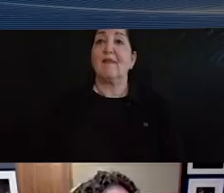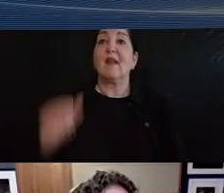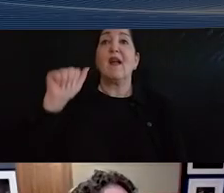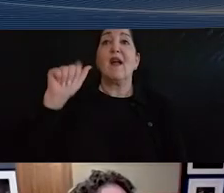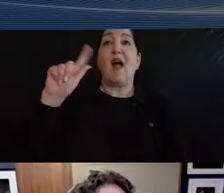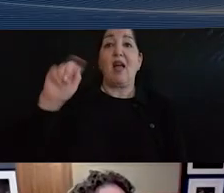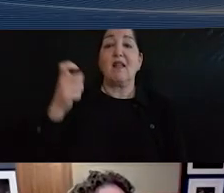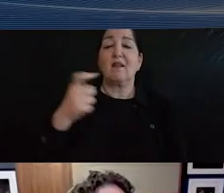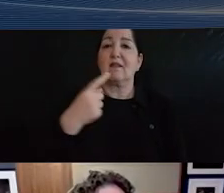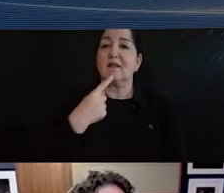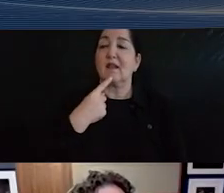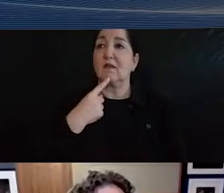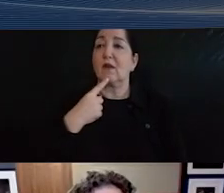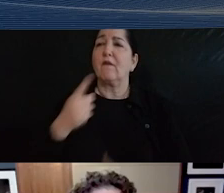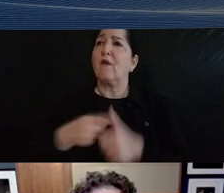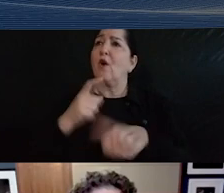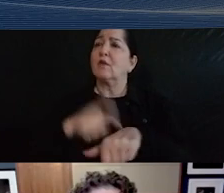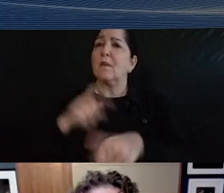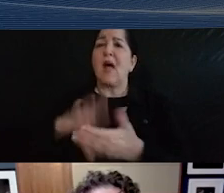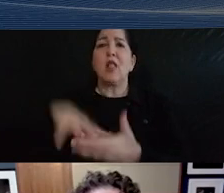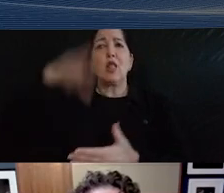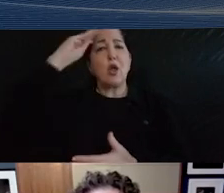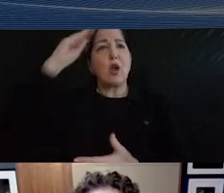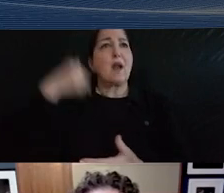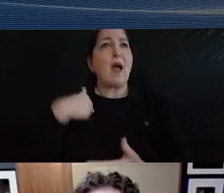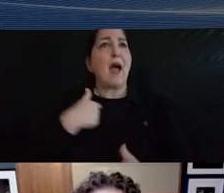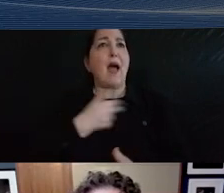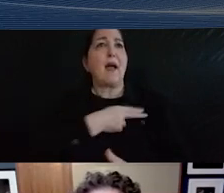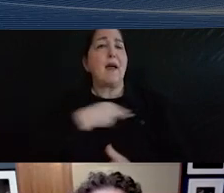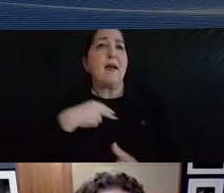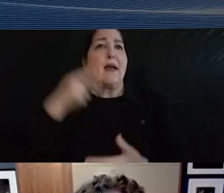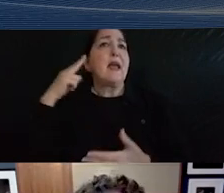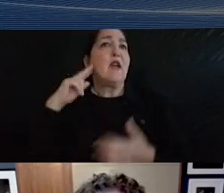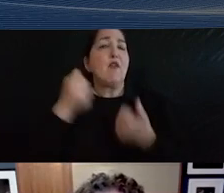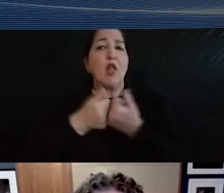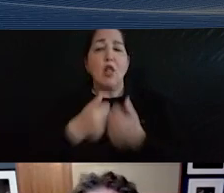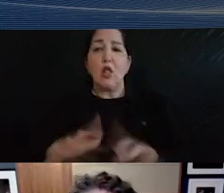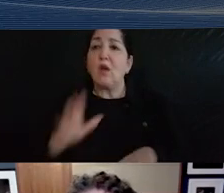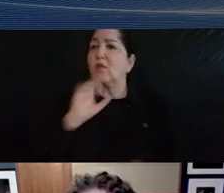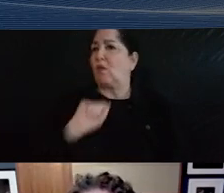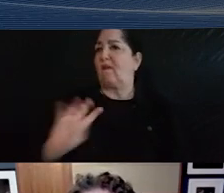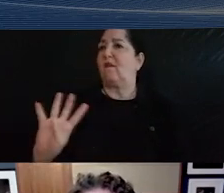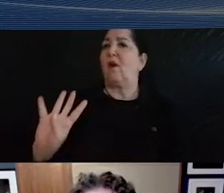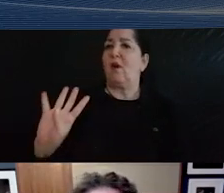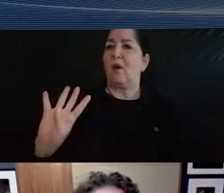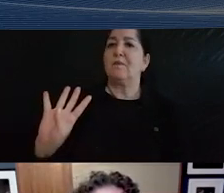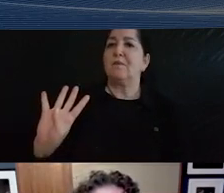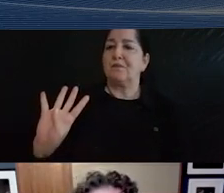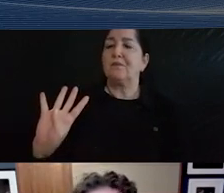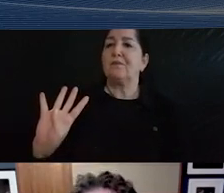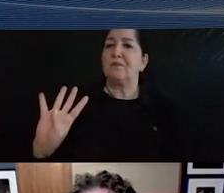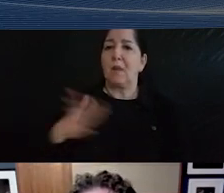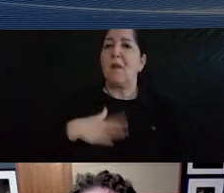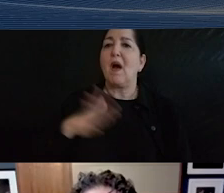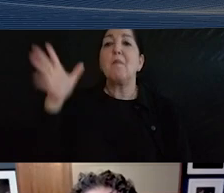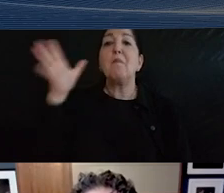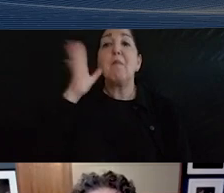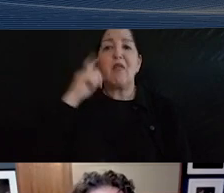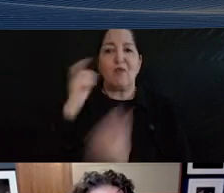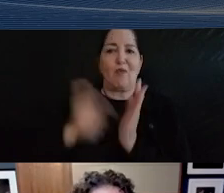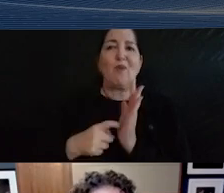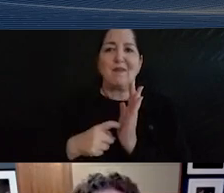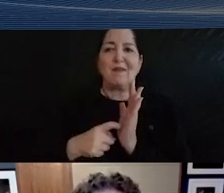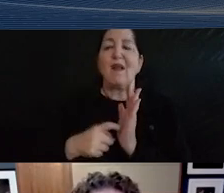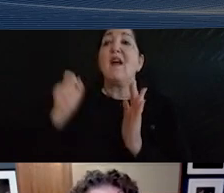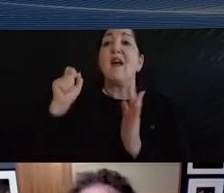I first learned that I had hearing loss when I was about 4. And my mom would notice that if she